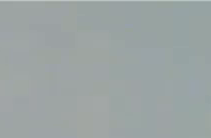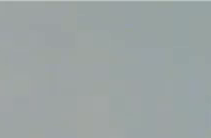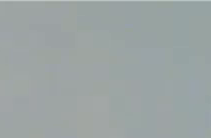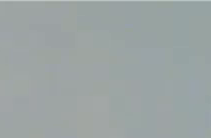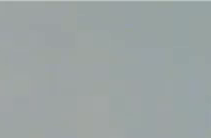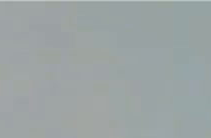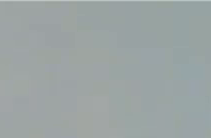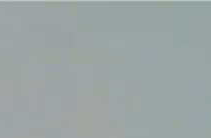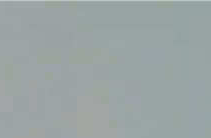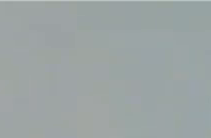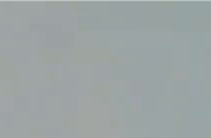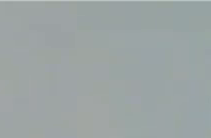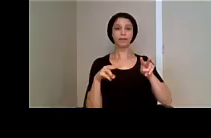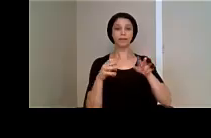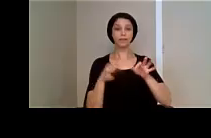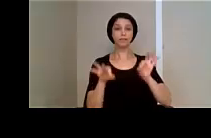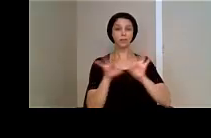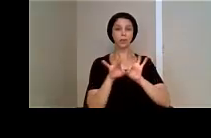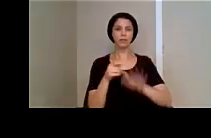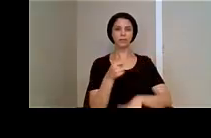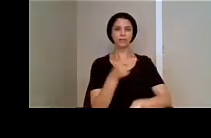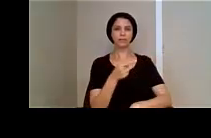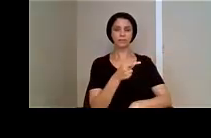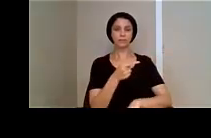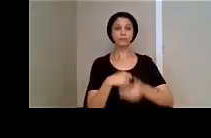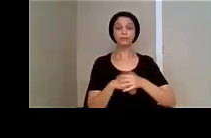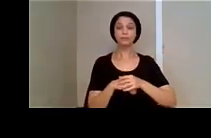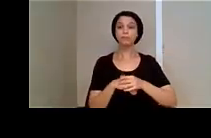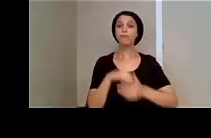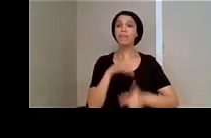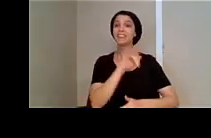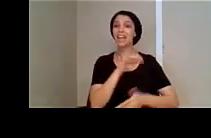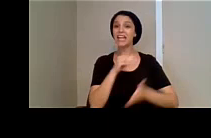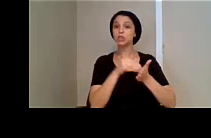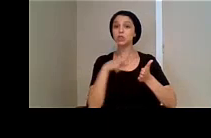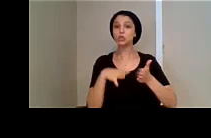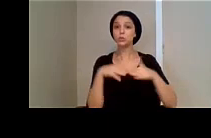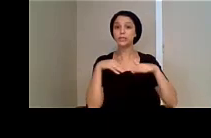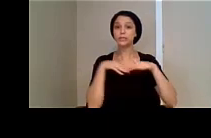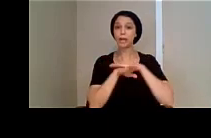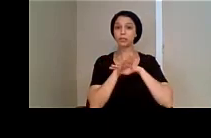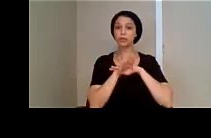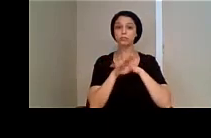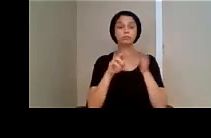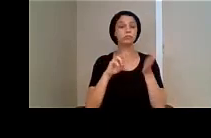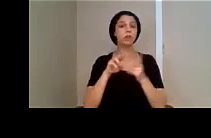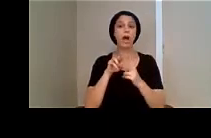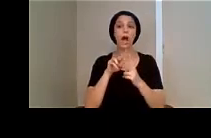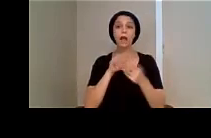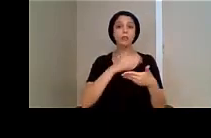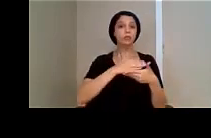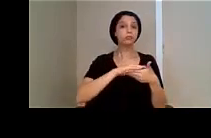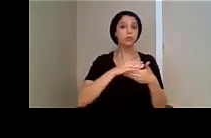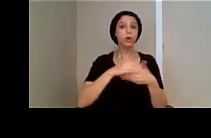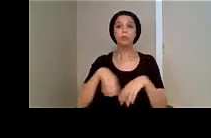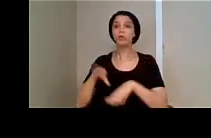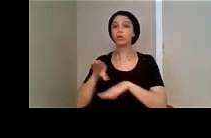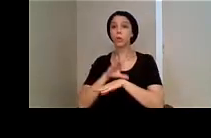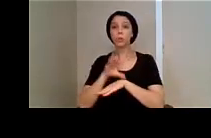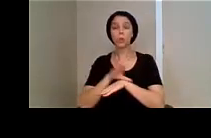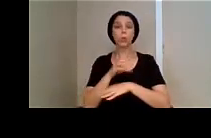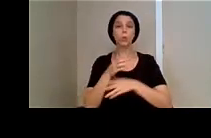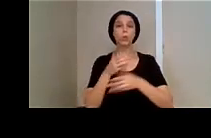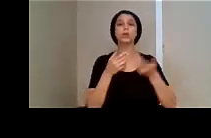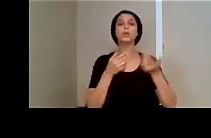see when a child logs in, and this would be whether it's a Chromebook or the Chrome browser. So a couple of